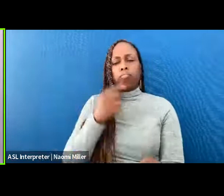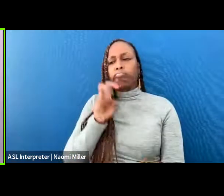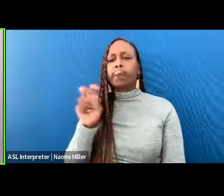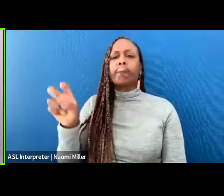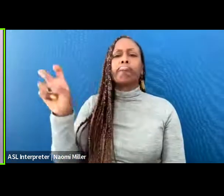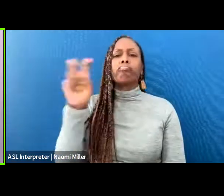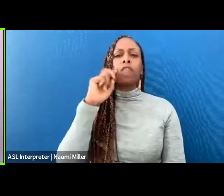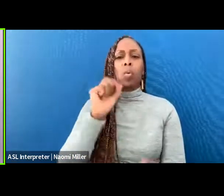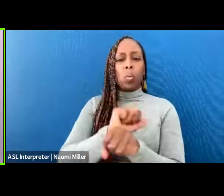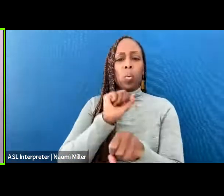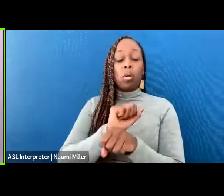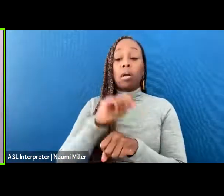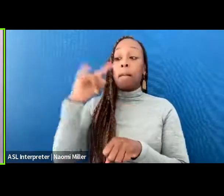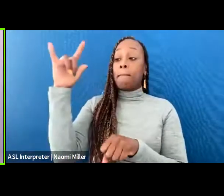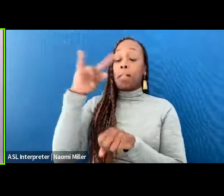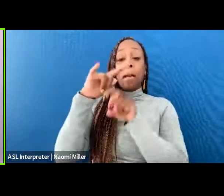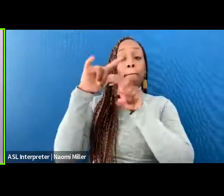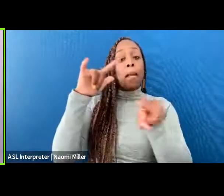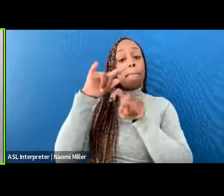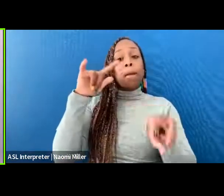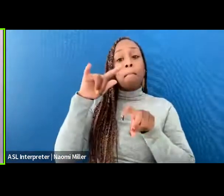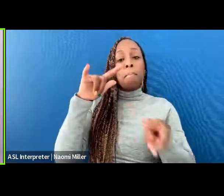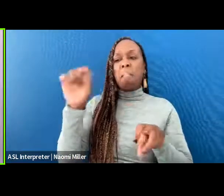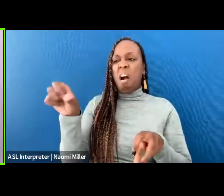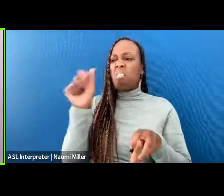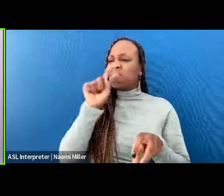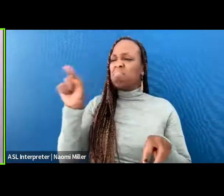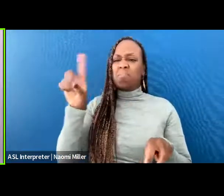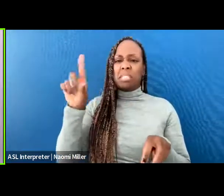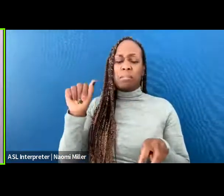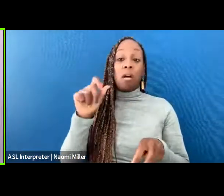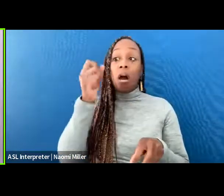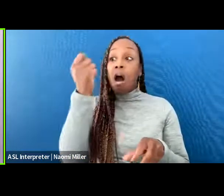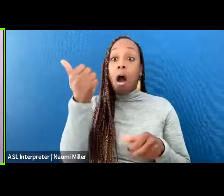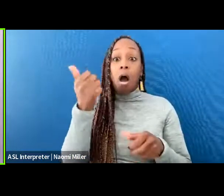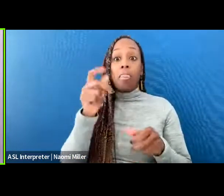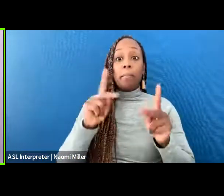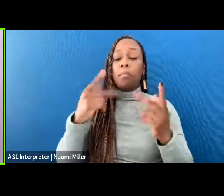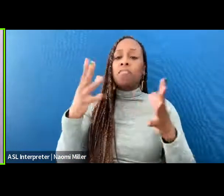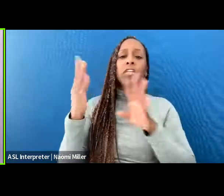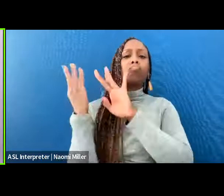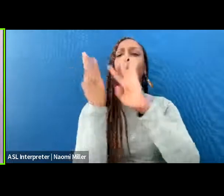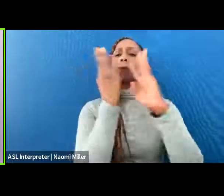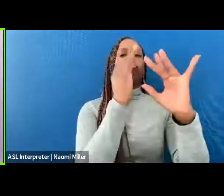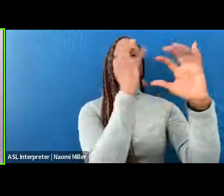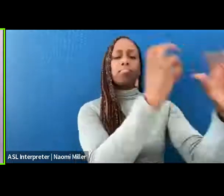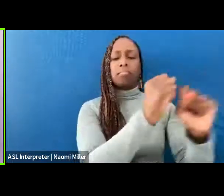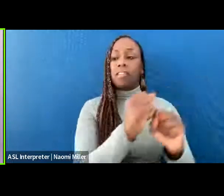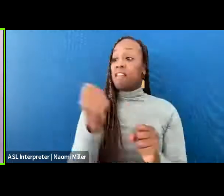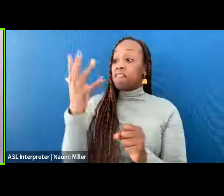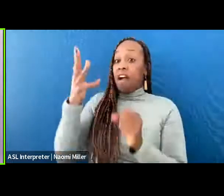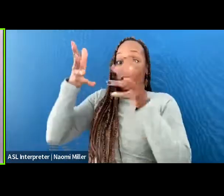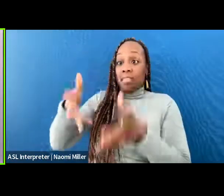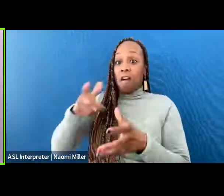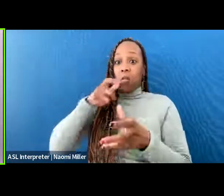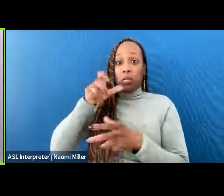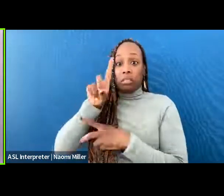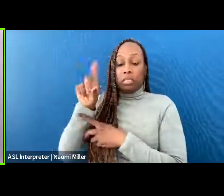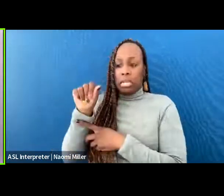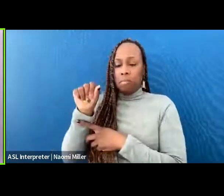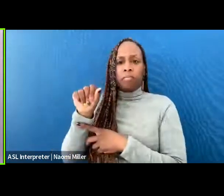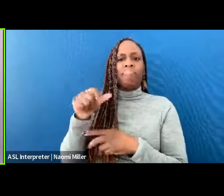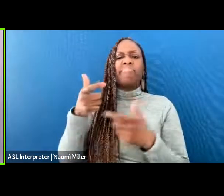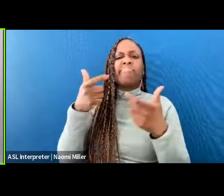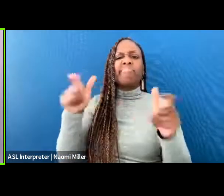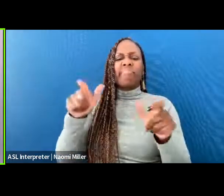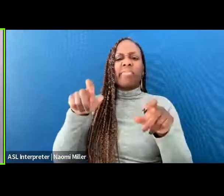plane with the rest of the disabled passengers after everyone else had deboarded. There were 5 of us, and we were put onto a large electric